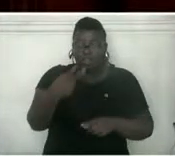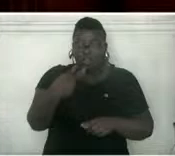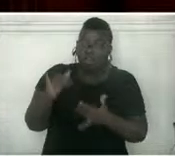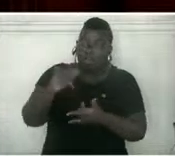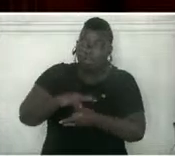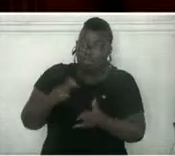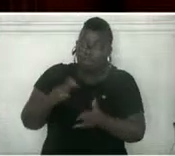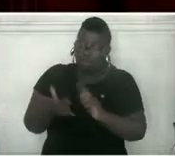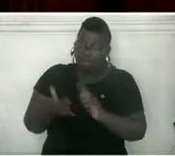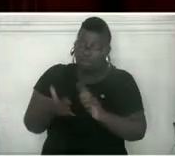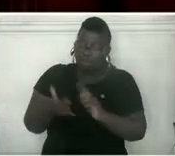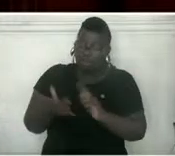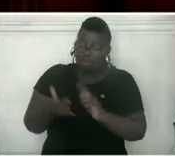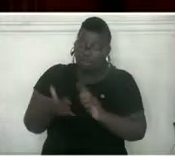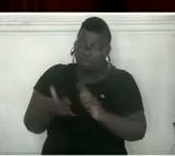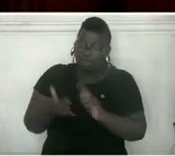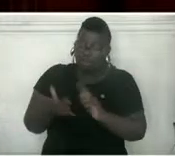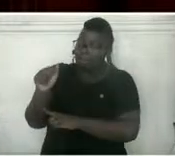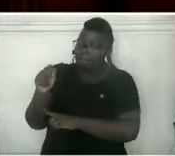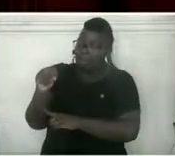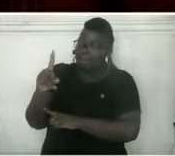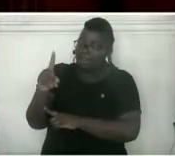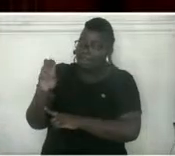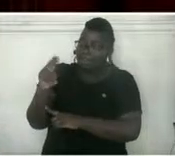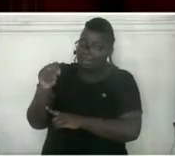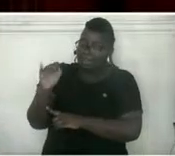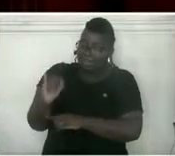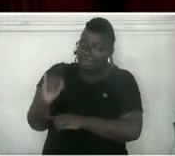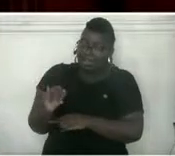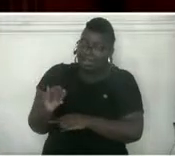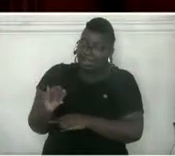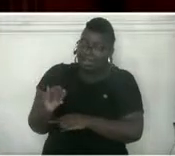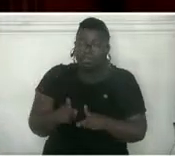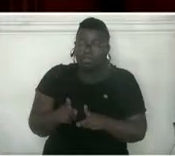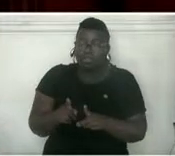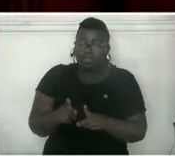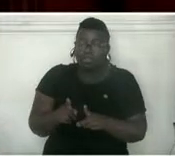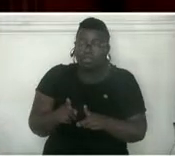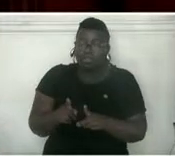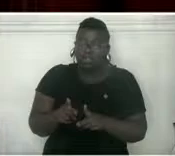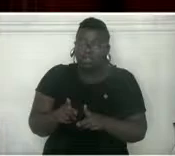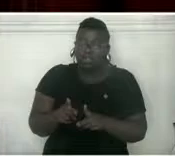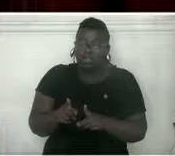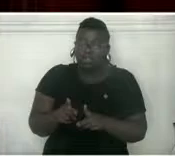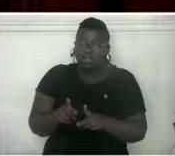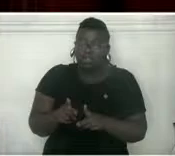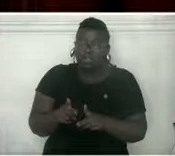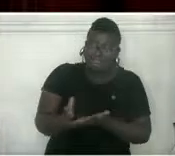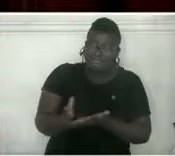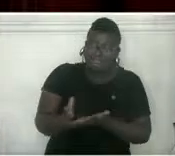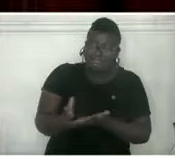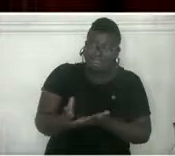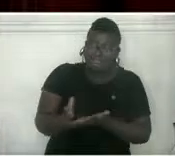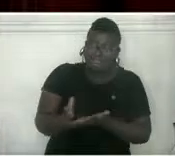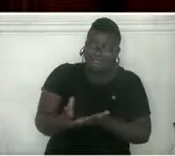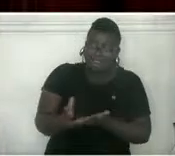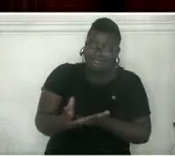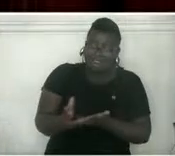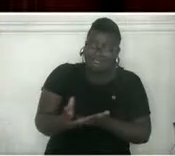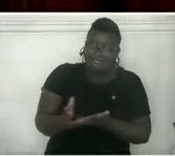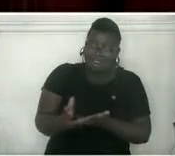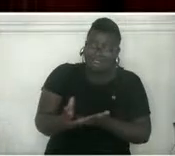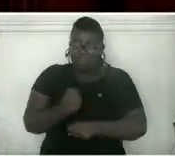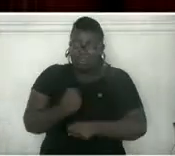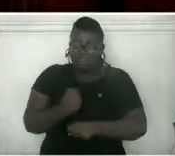Ilembe in Mandeni invested 900 million and they are creating